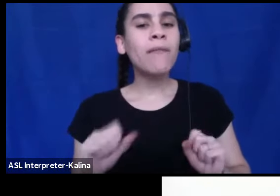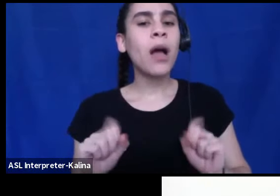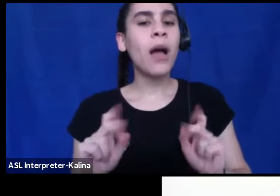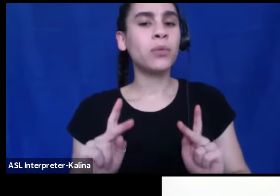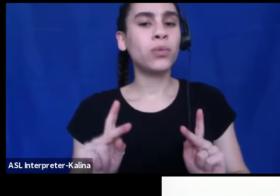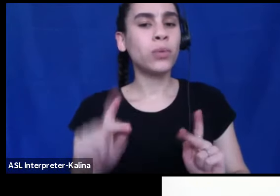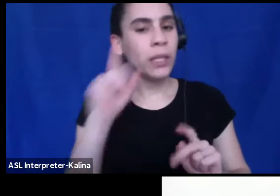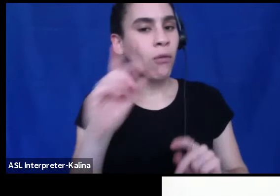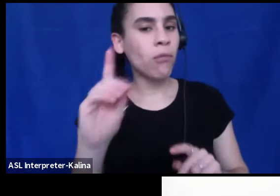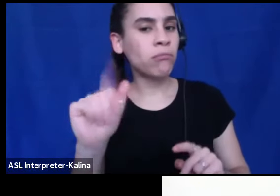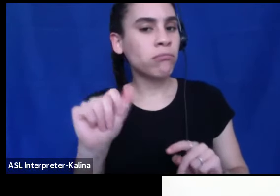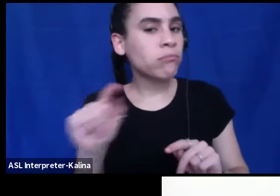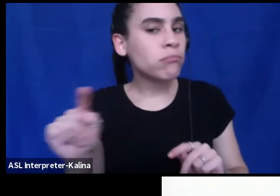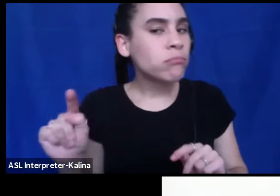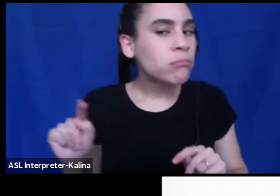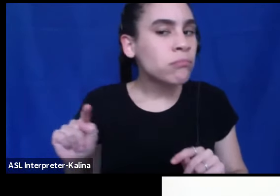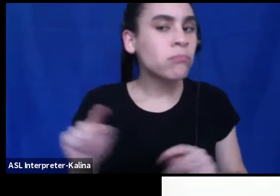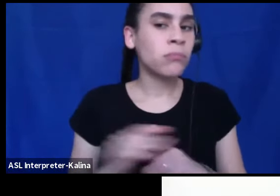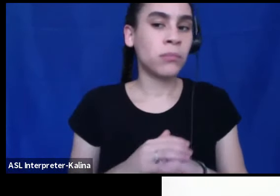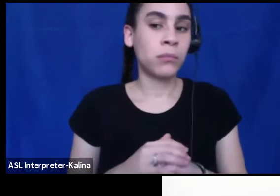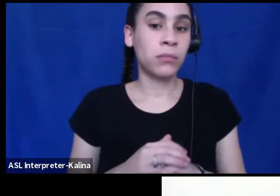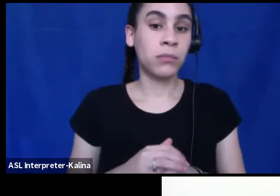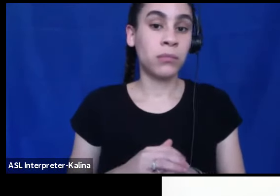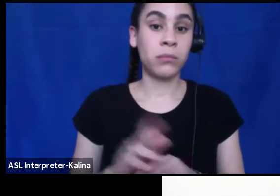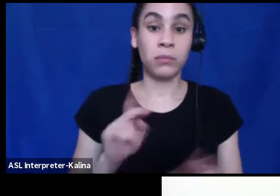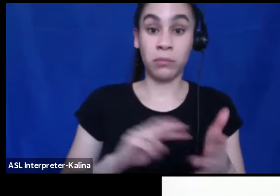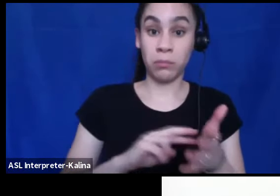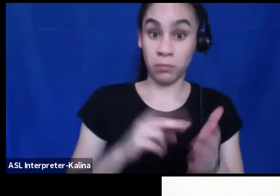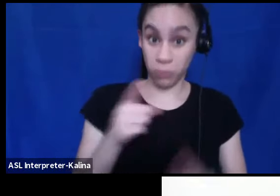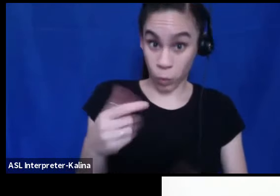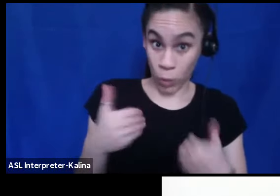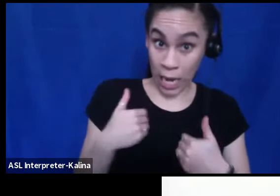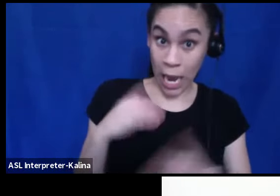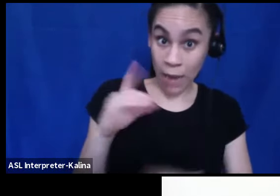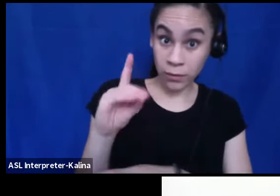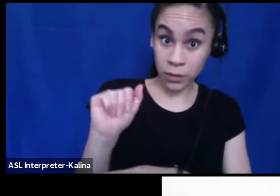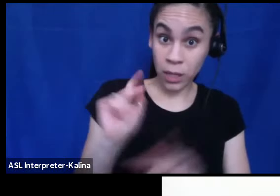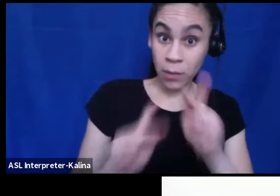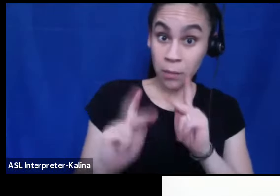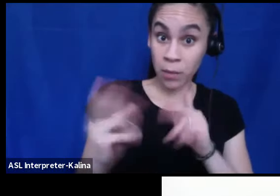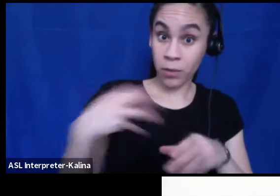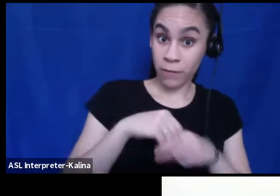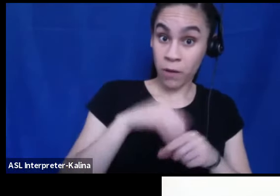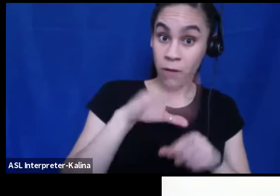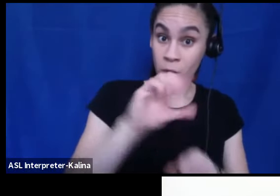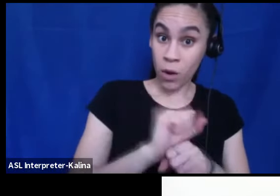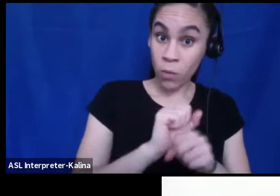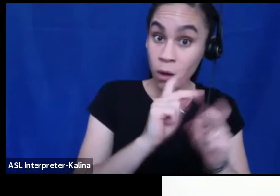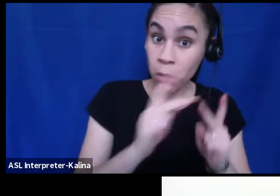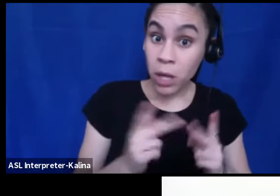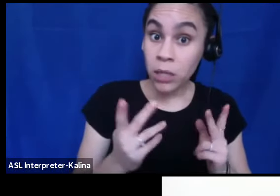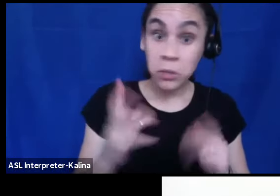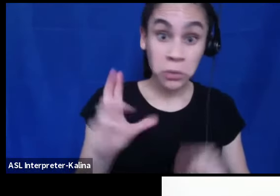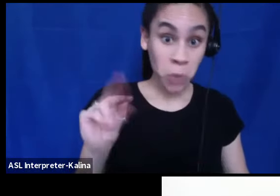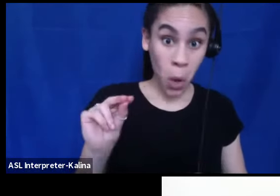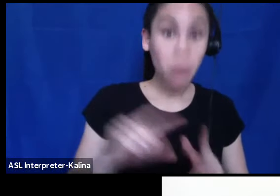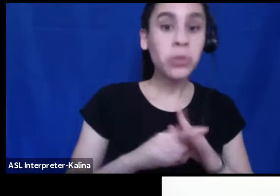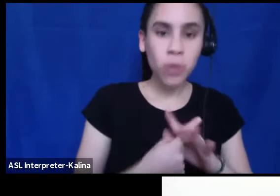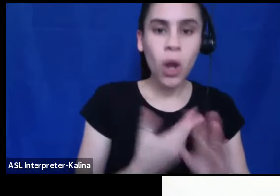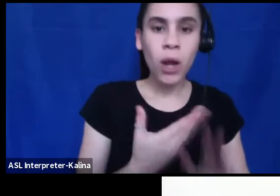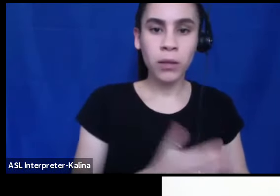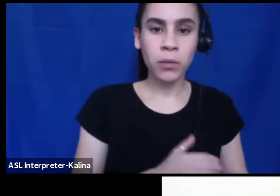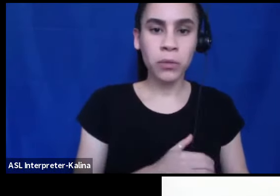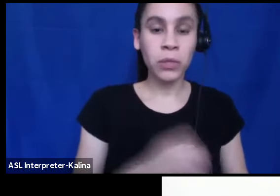could be, do you have people with disabilities working in your workplace? Start there. Because if you do,